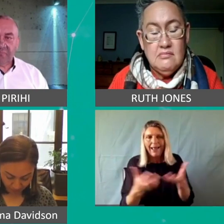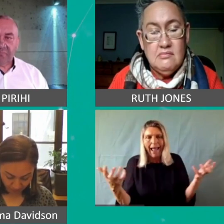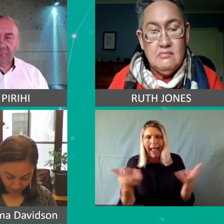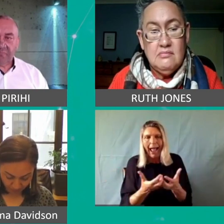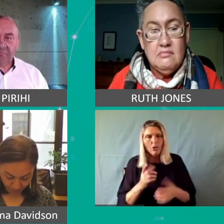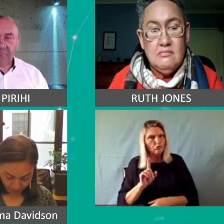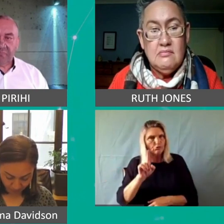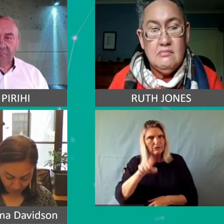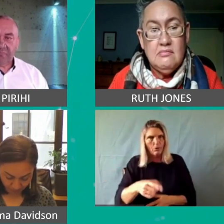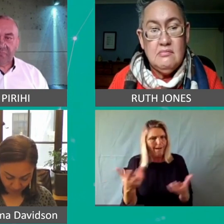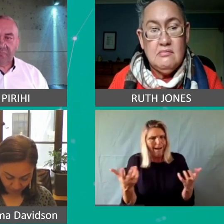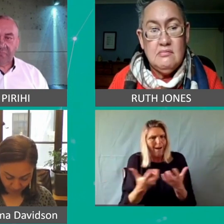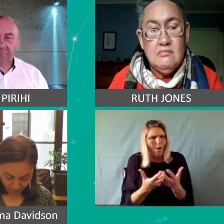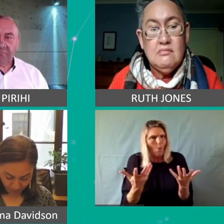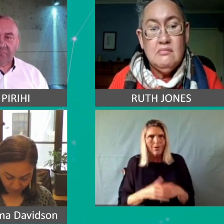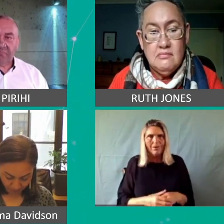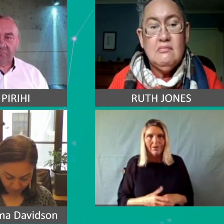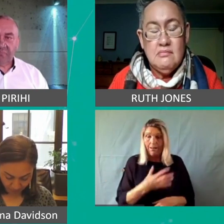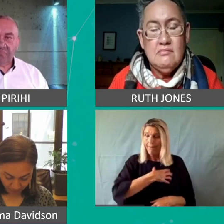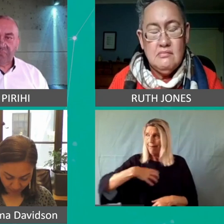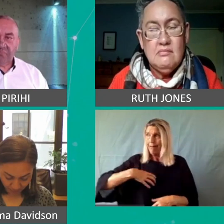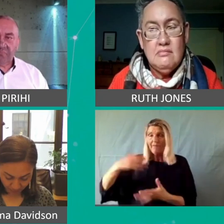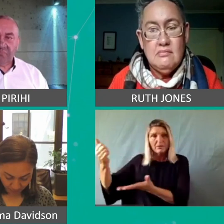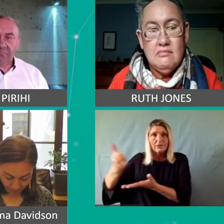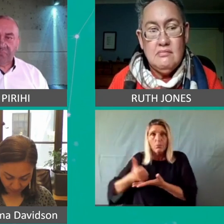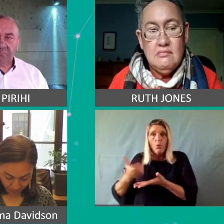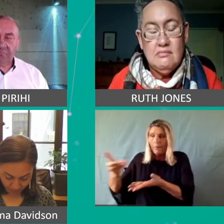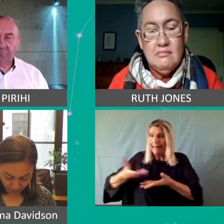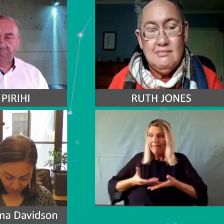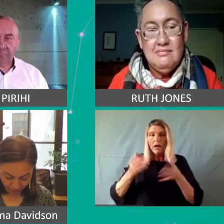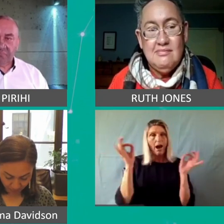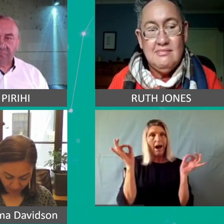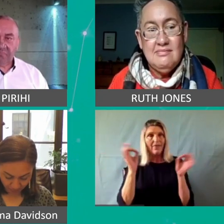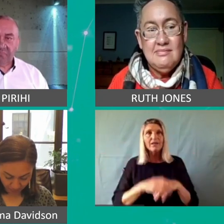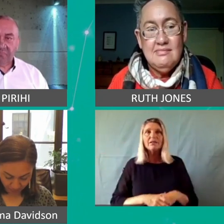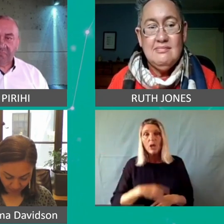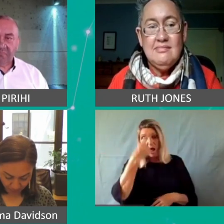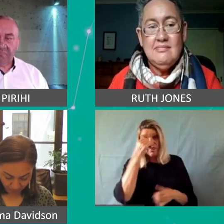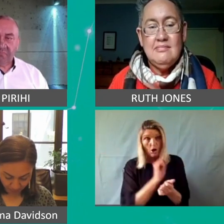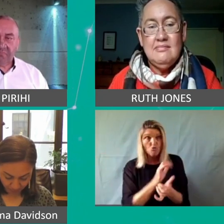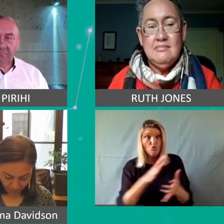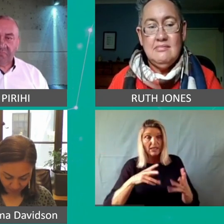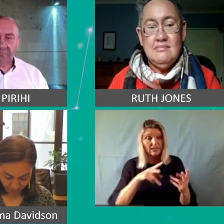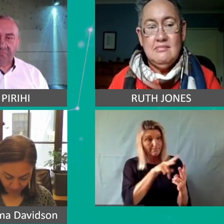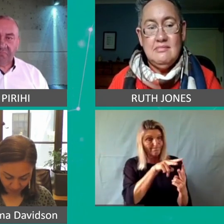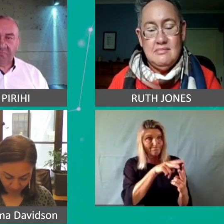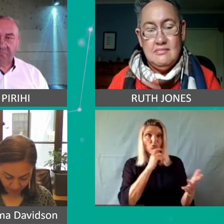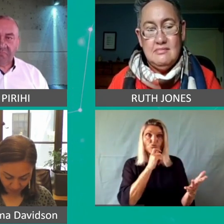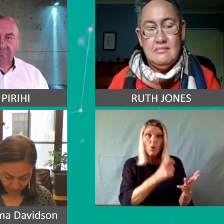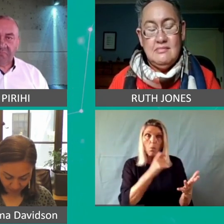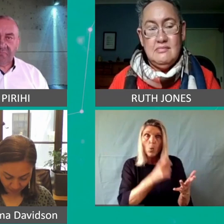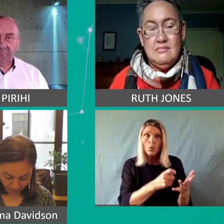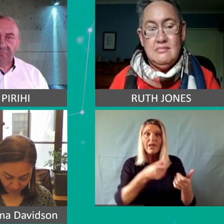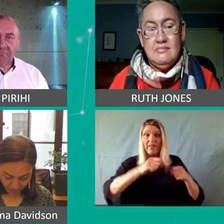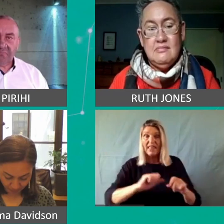any governmental support to do it. So I think the release of these reports and then the release of the